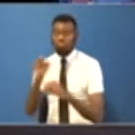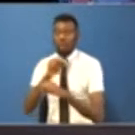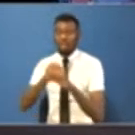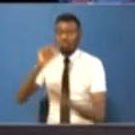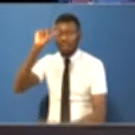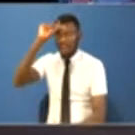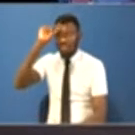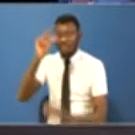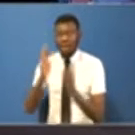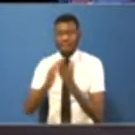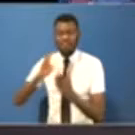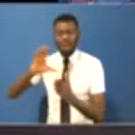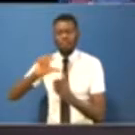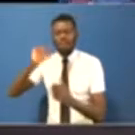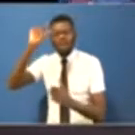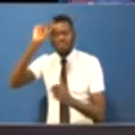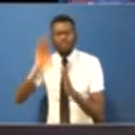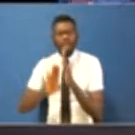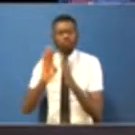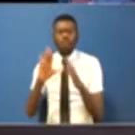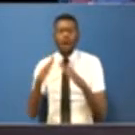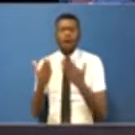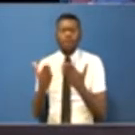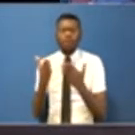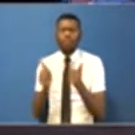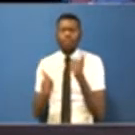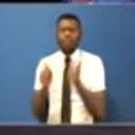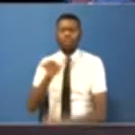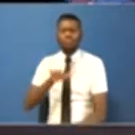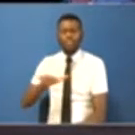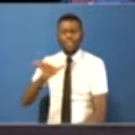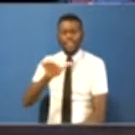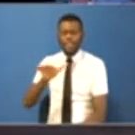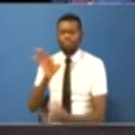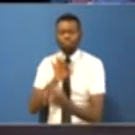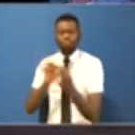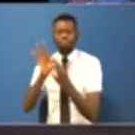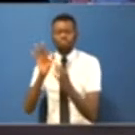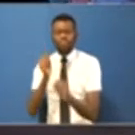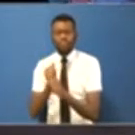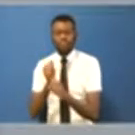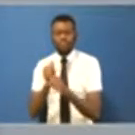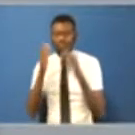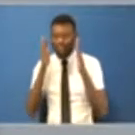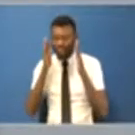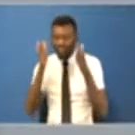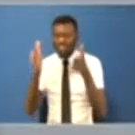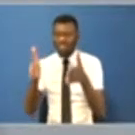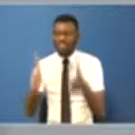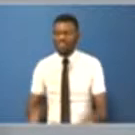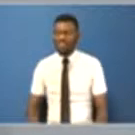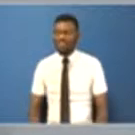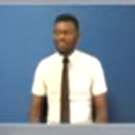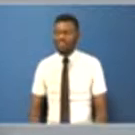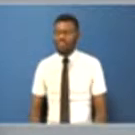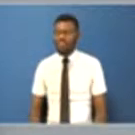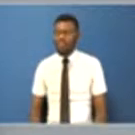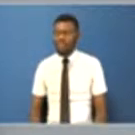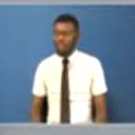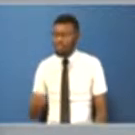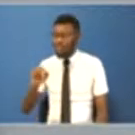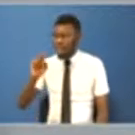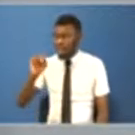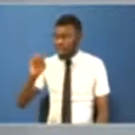government and the county government and which areas will you be doing that on is this in relation to the